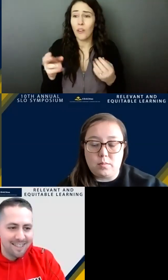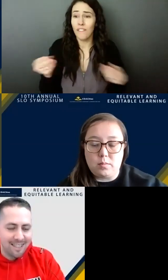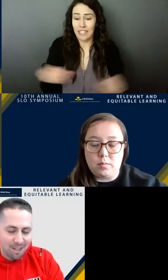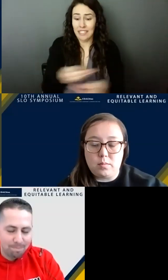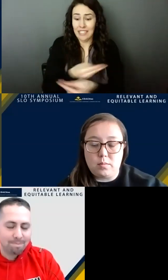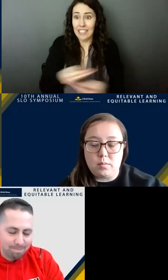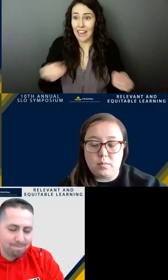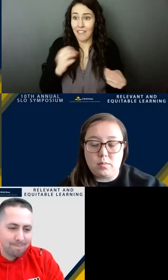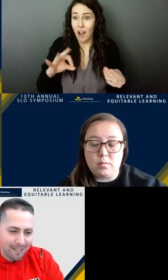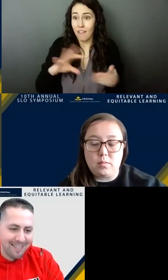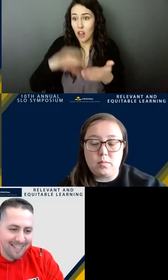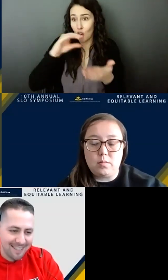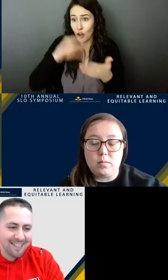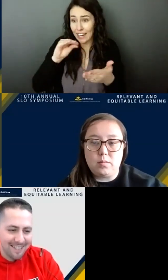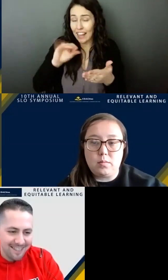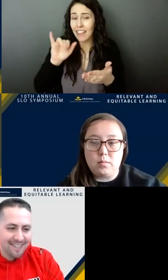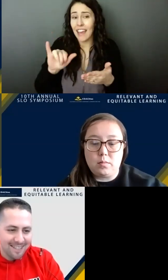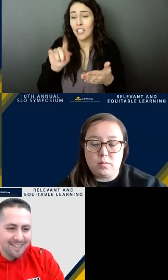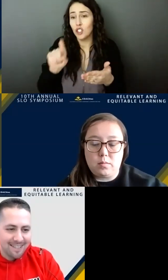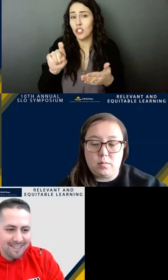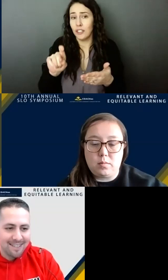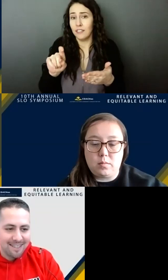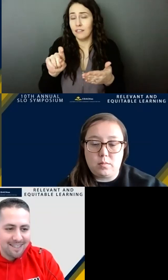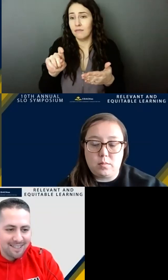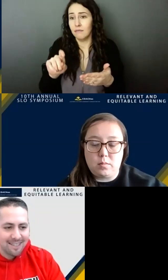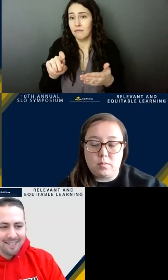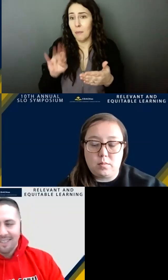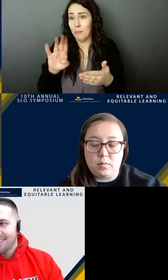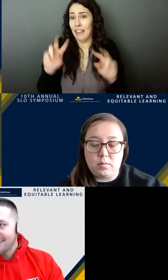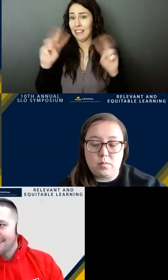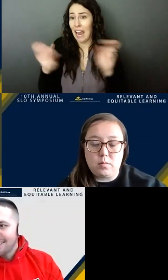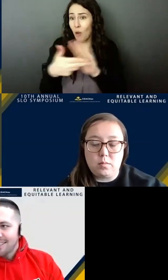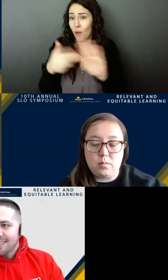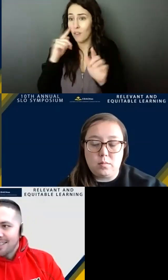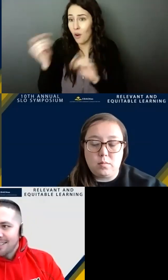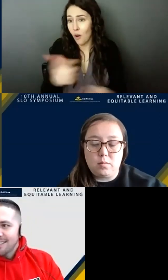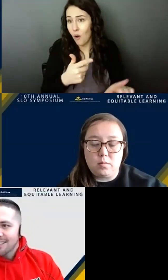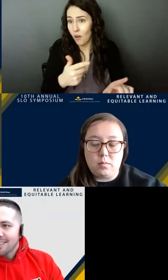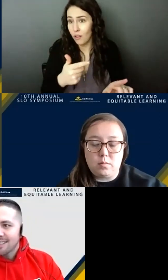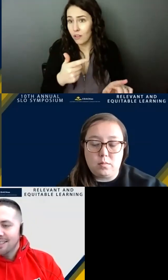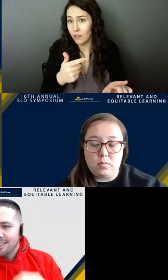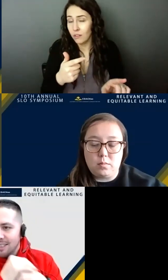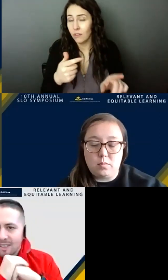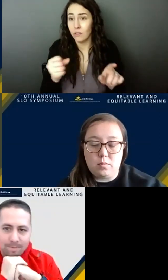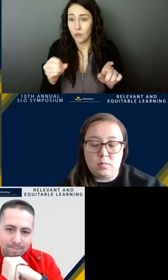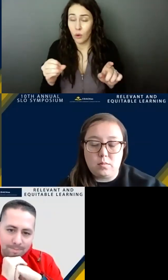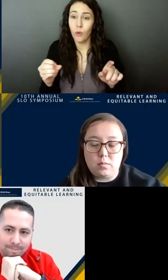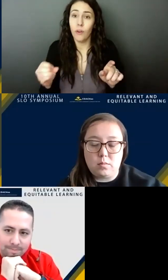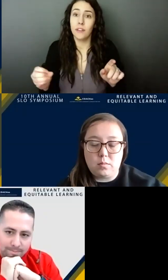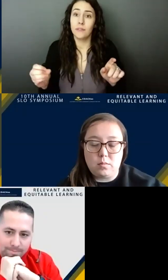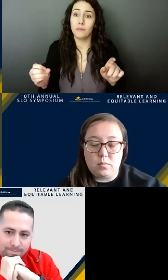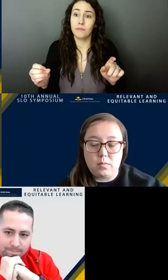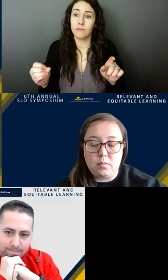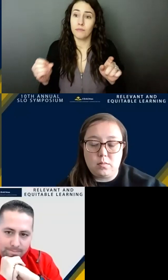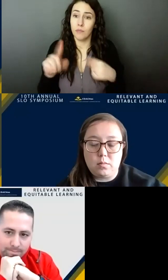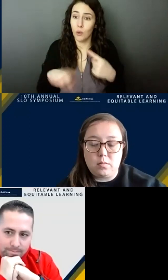success. That should be everybody's title. And so the sooner that we, again, put students at the